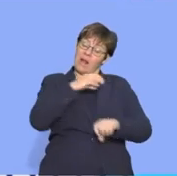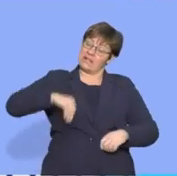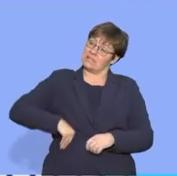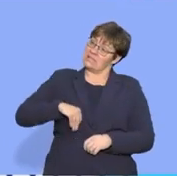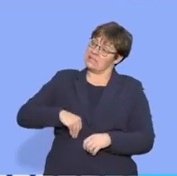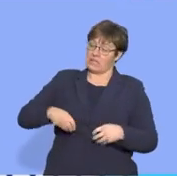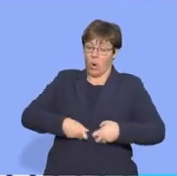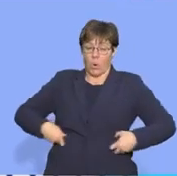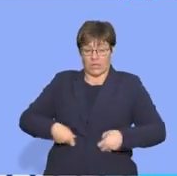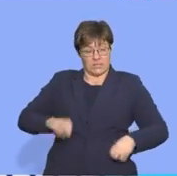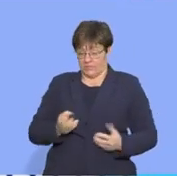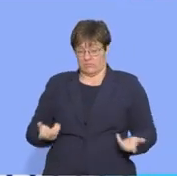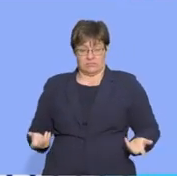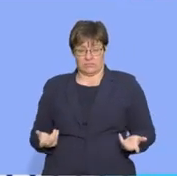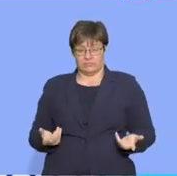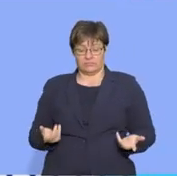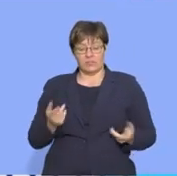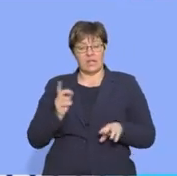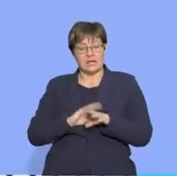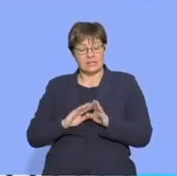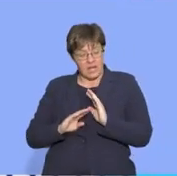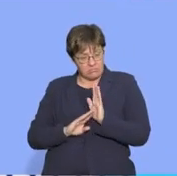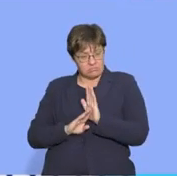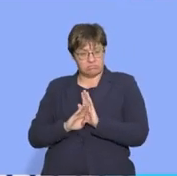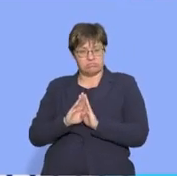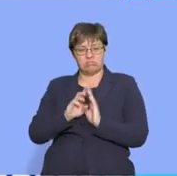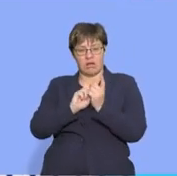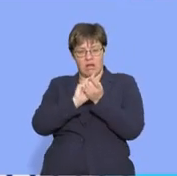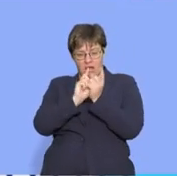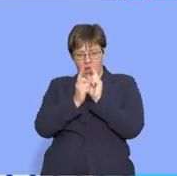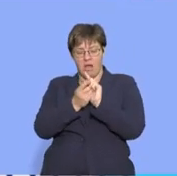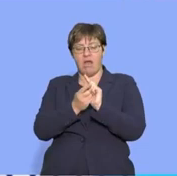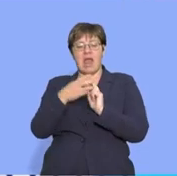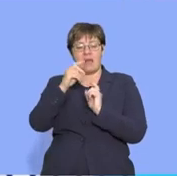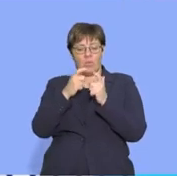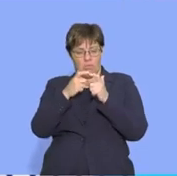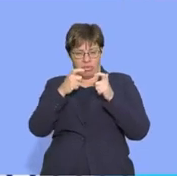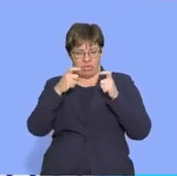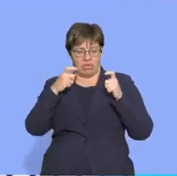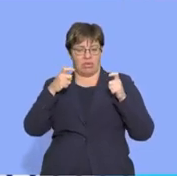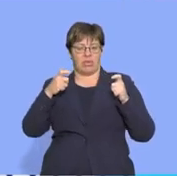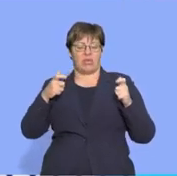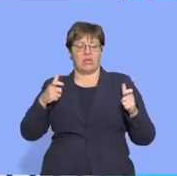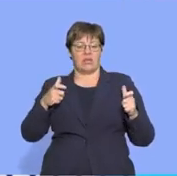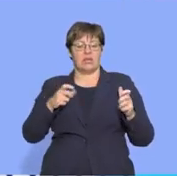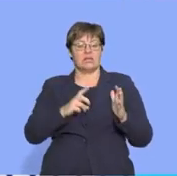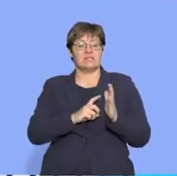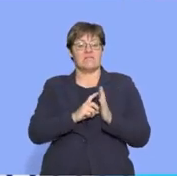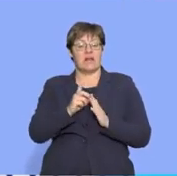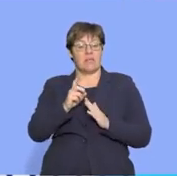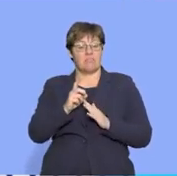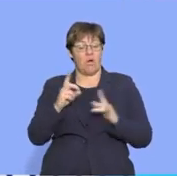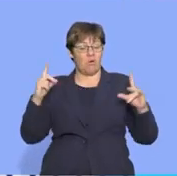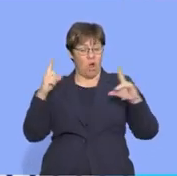very complex organs inside them. As time went by, the animals became larger,